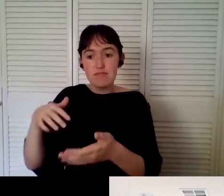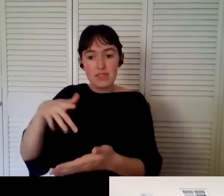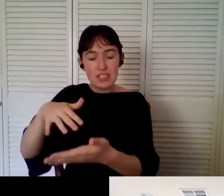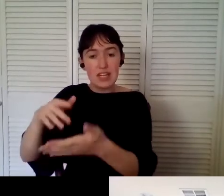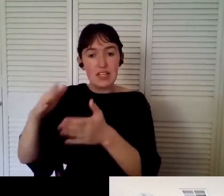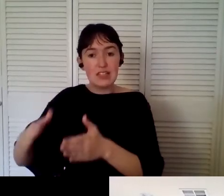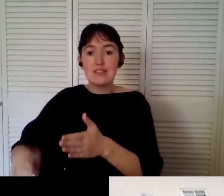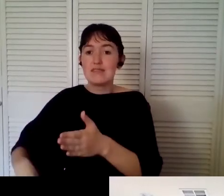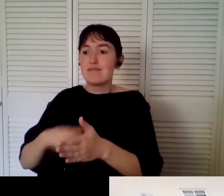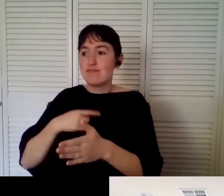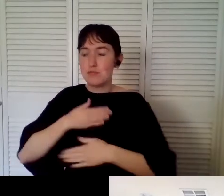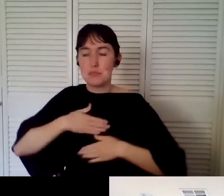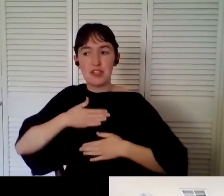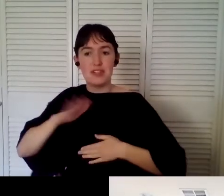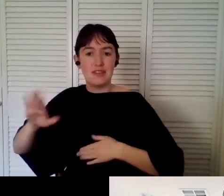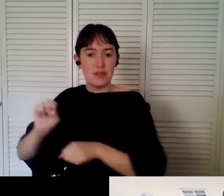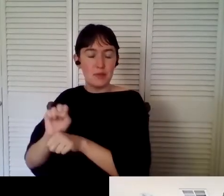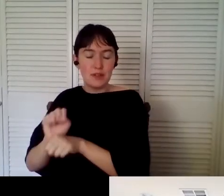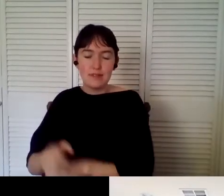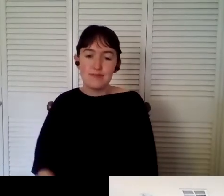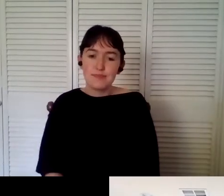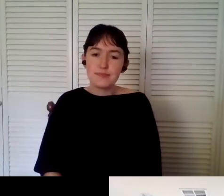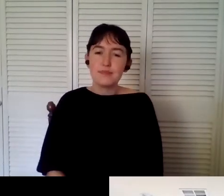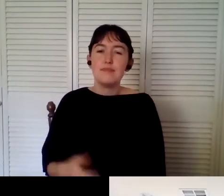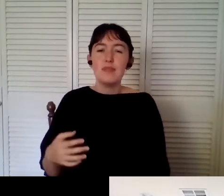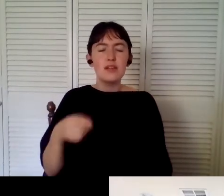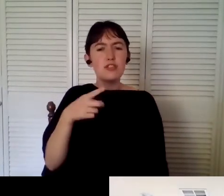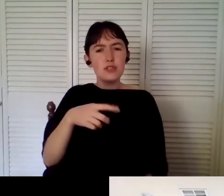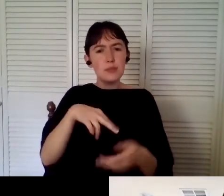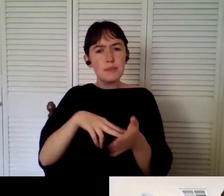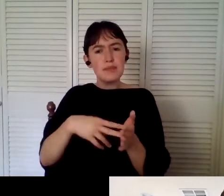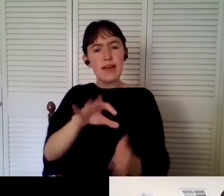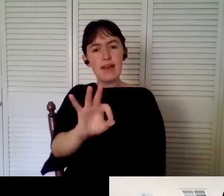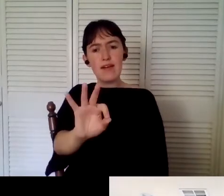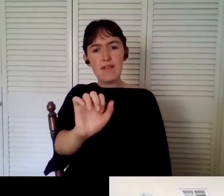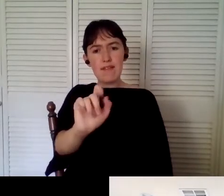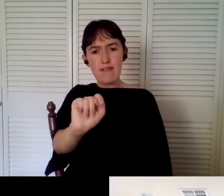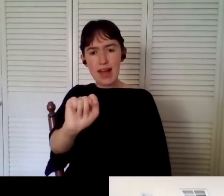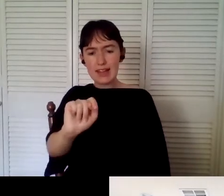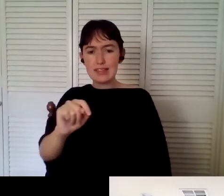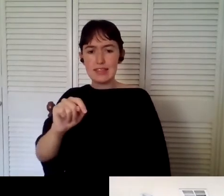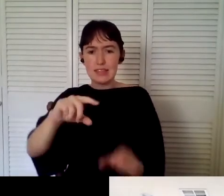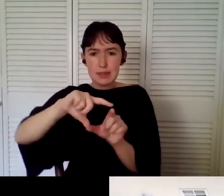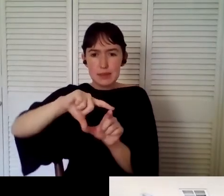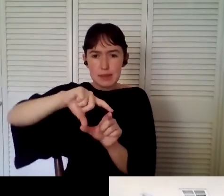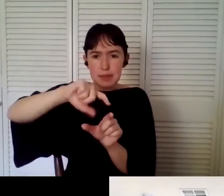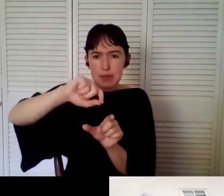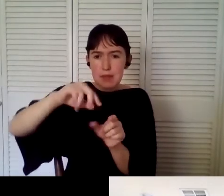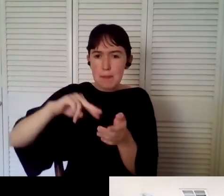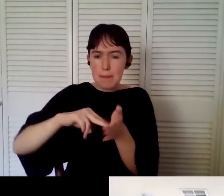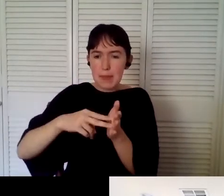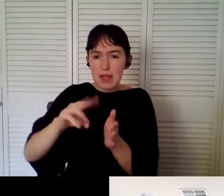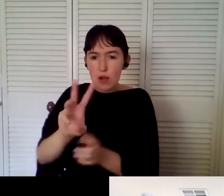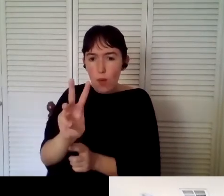curiosity, by fat arrowhead, do you mean wide arrowhead versus a narrow arrowhead, or do you